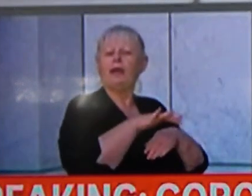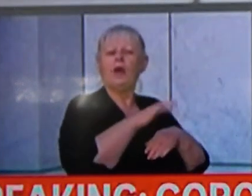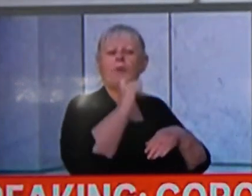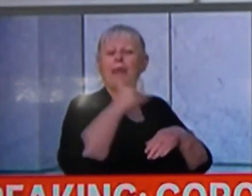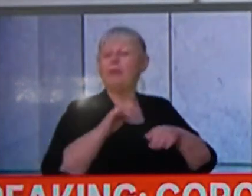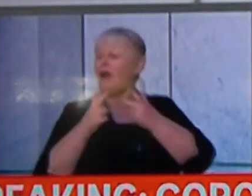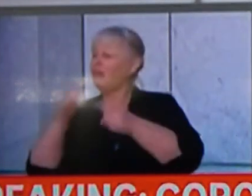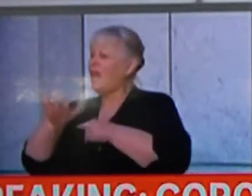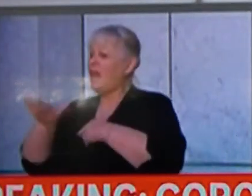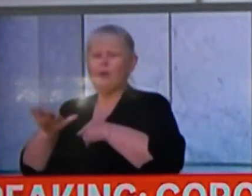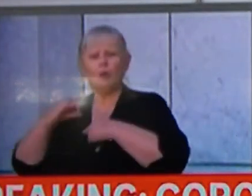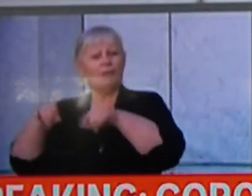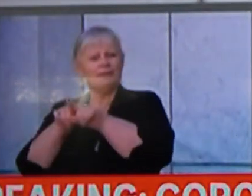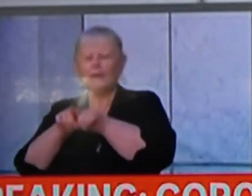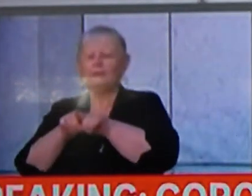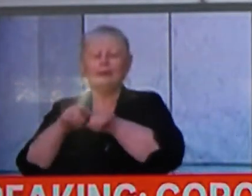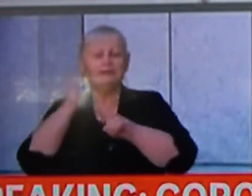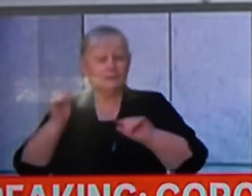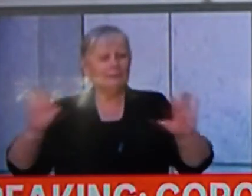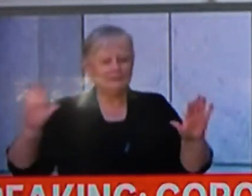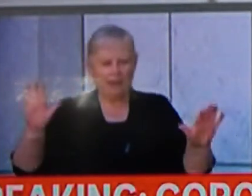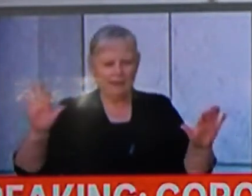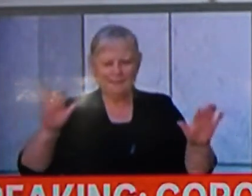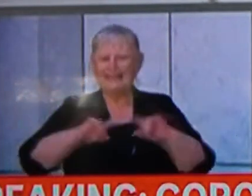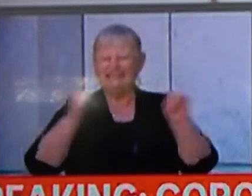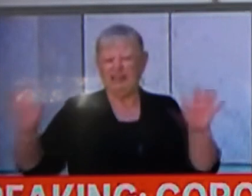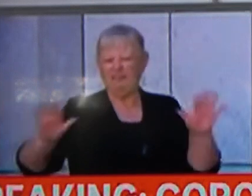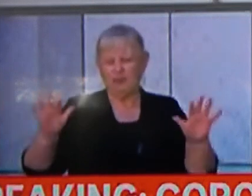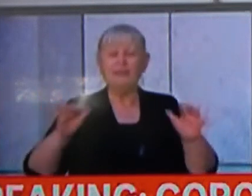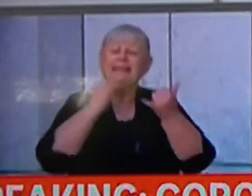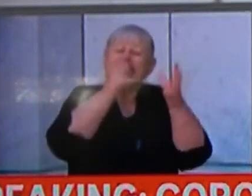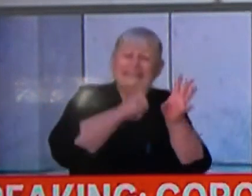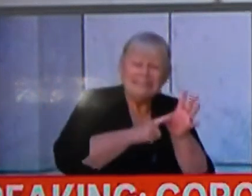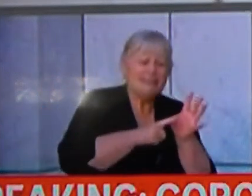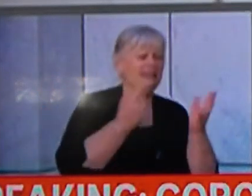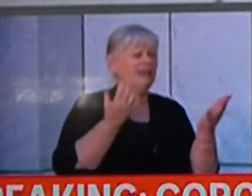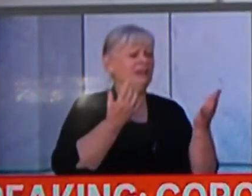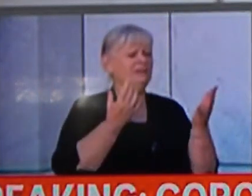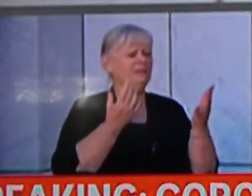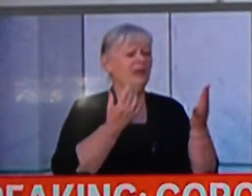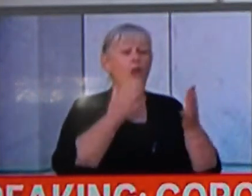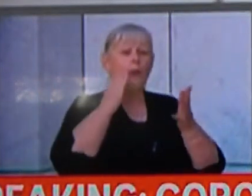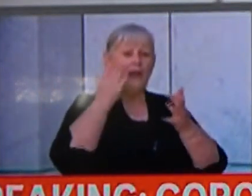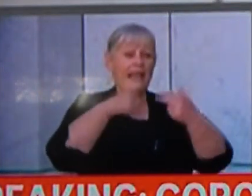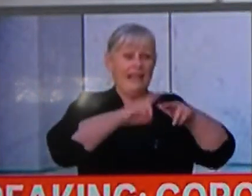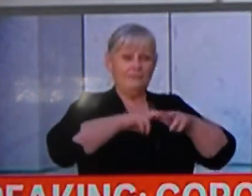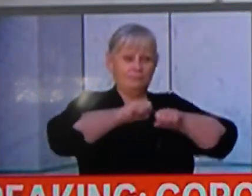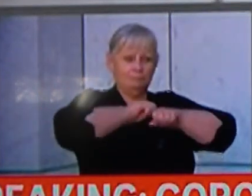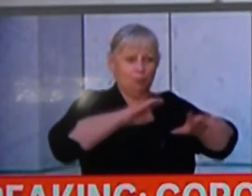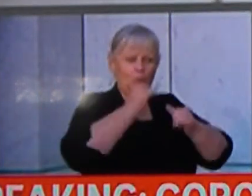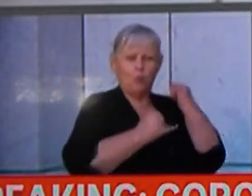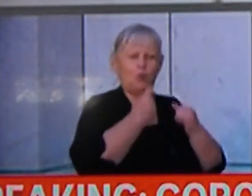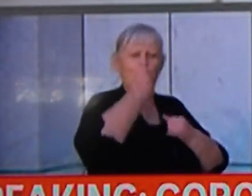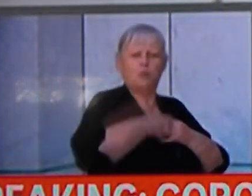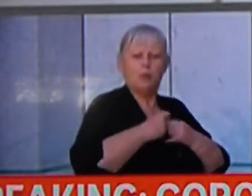to apply in your part of the country. There are parts of the country, particularly in Sydney, where these outbreaks have been more